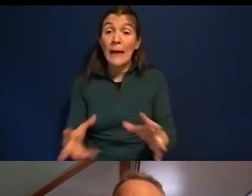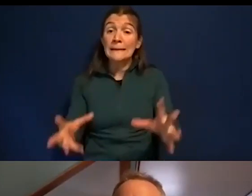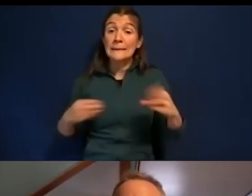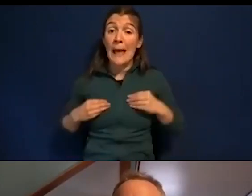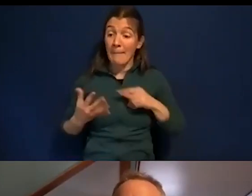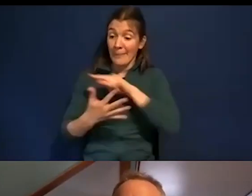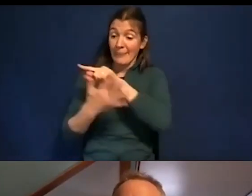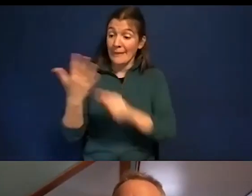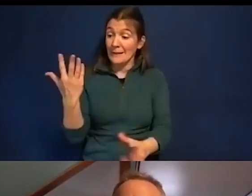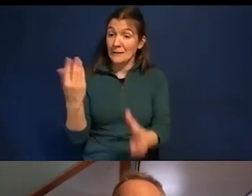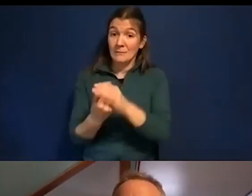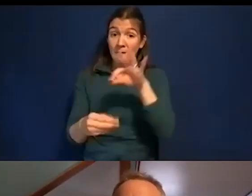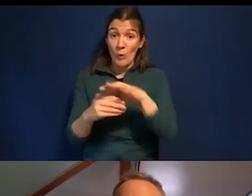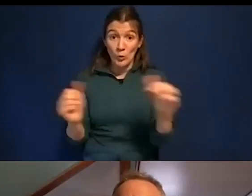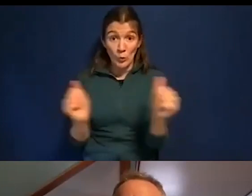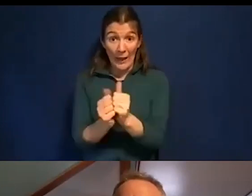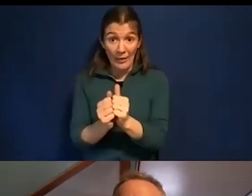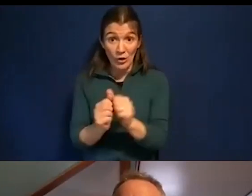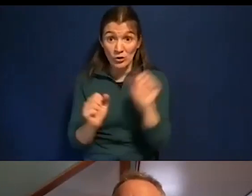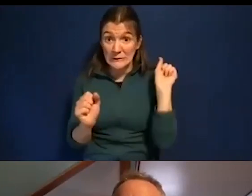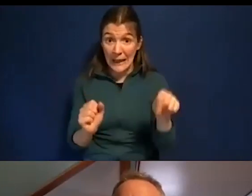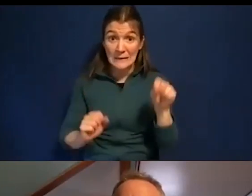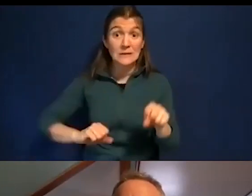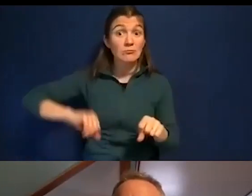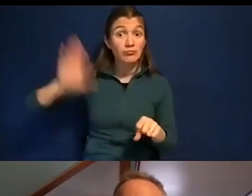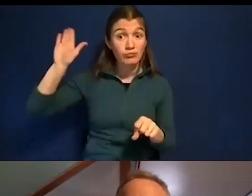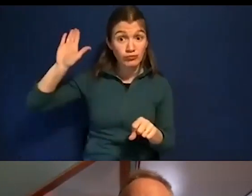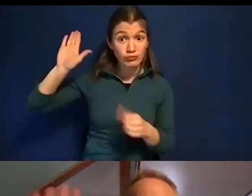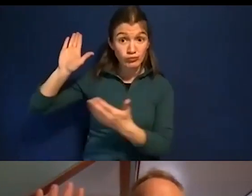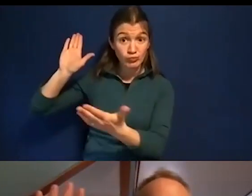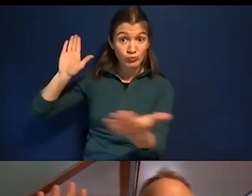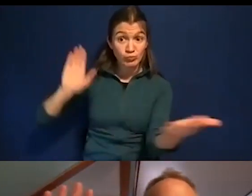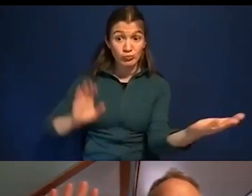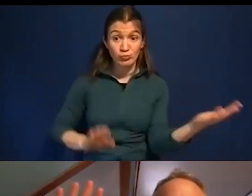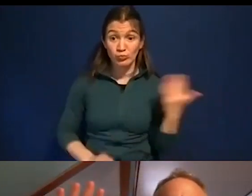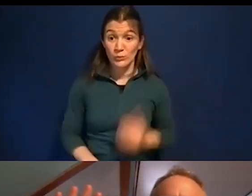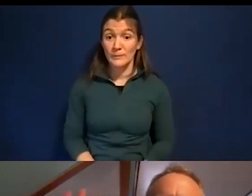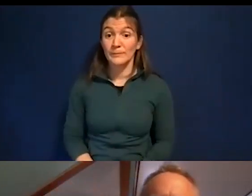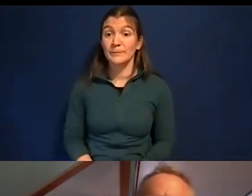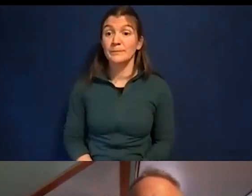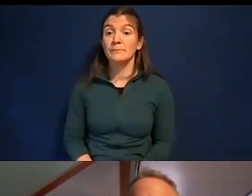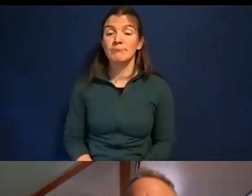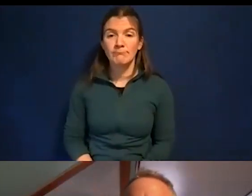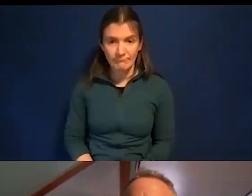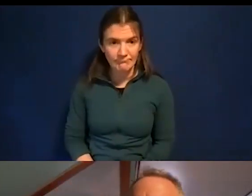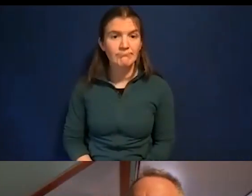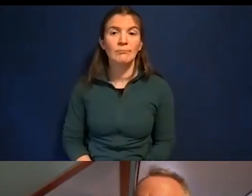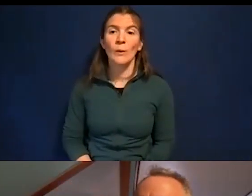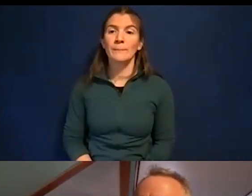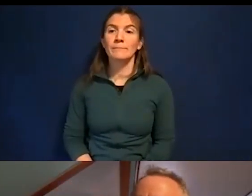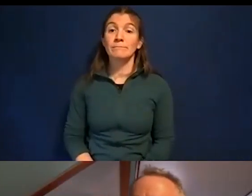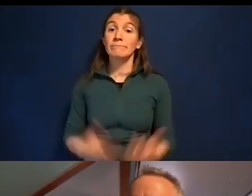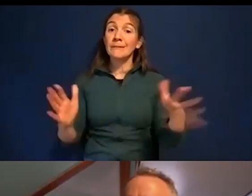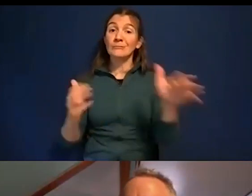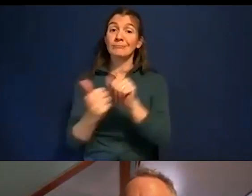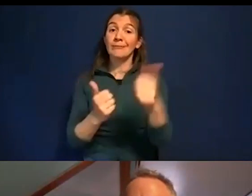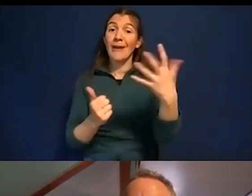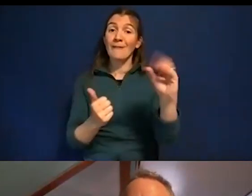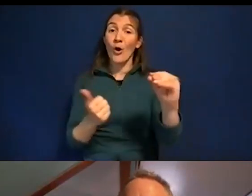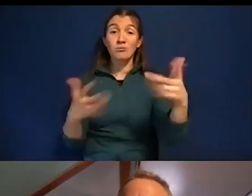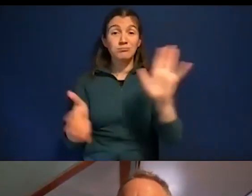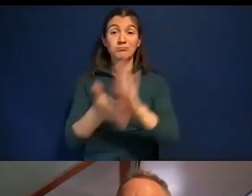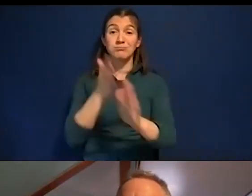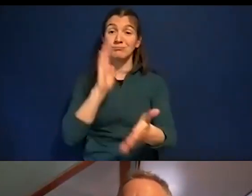the consent agenda, please raise your hand and say aye. Aye. Aye. And there we are,